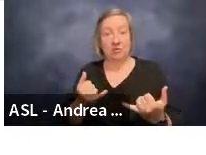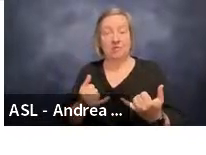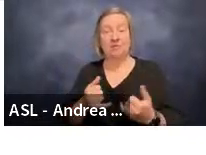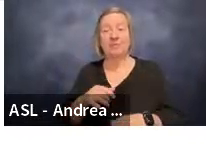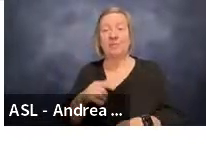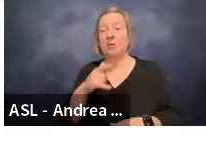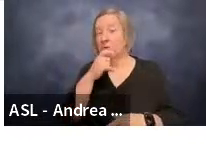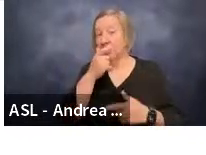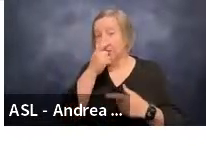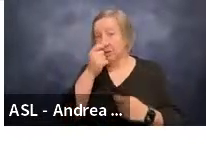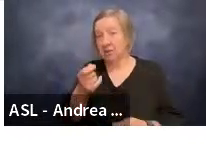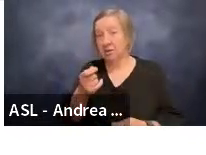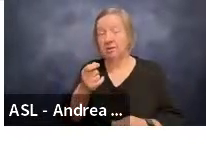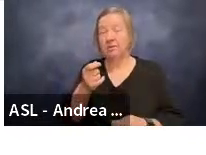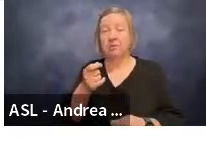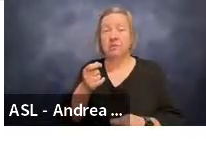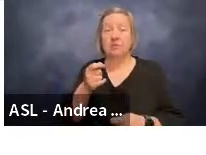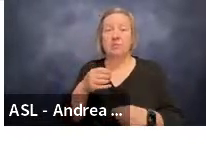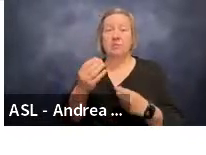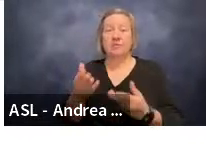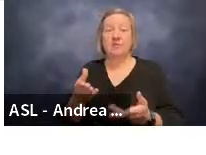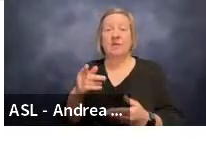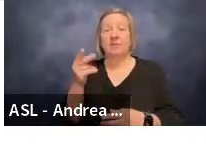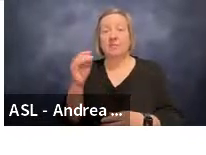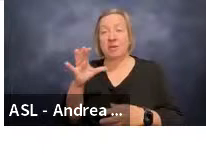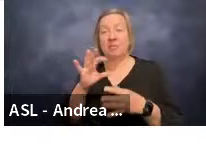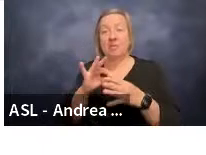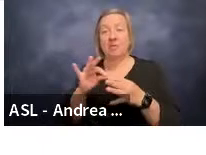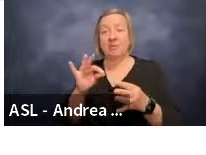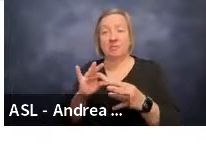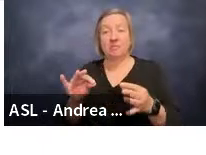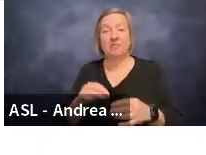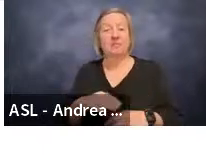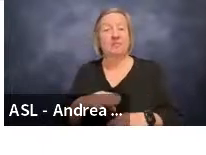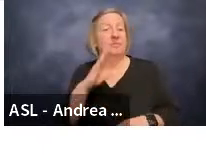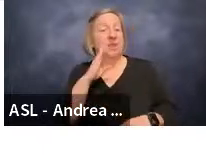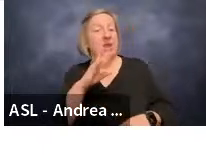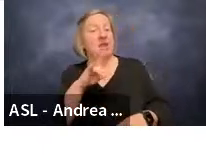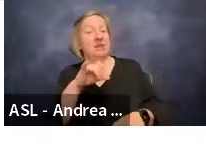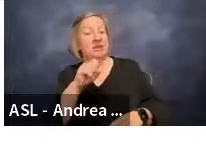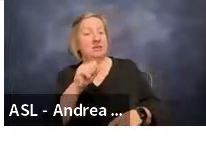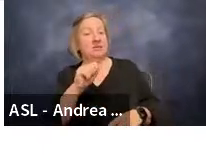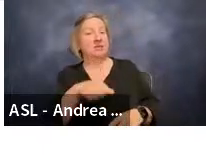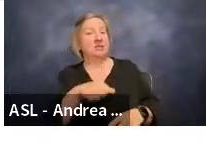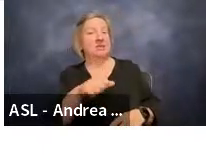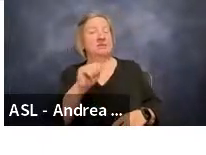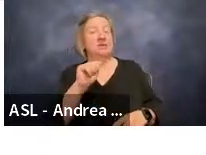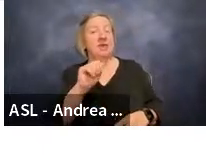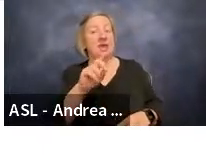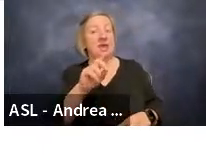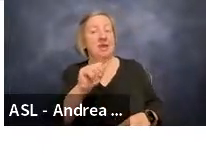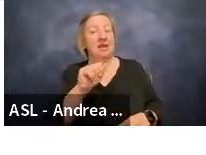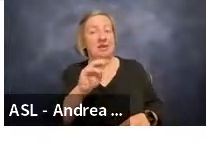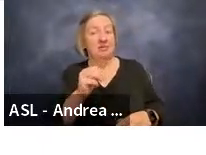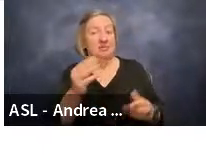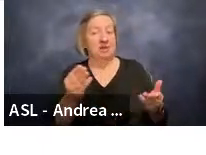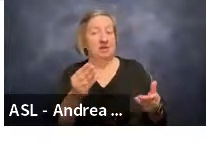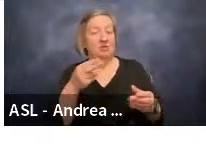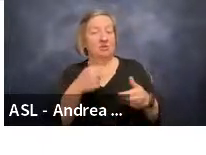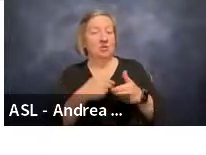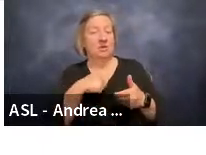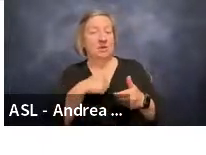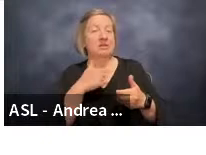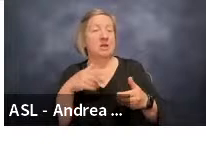that's interested in providing public comment. Hi, Lisa. Yes, we have Adam here joining us, and I will admit him